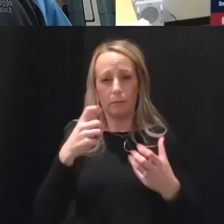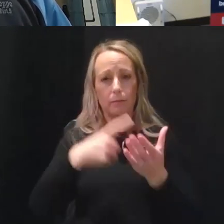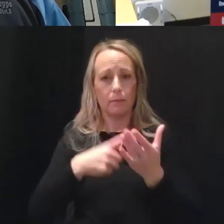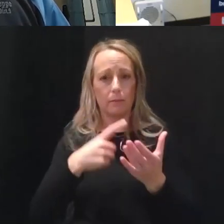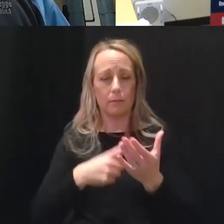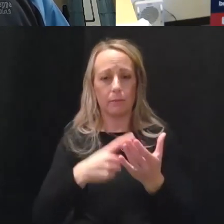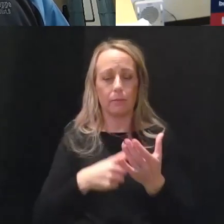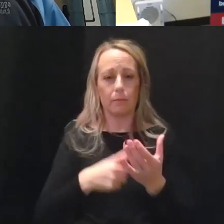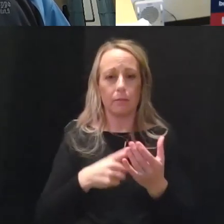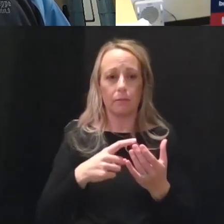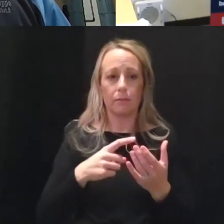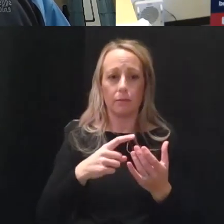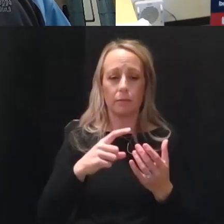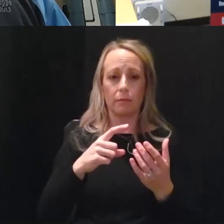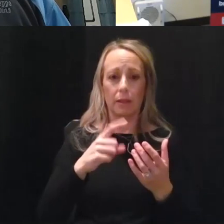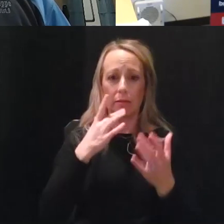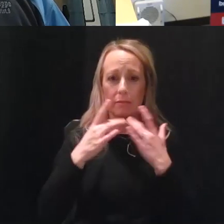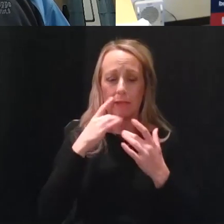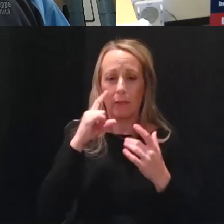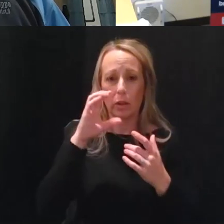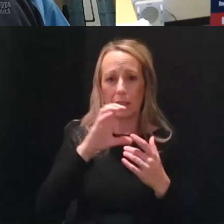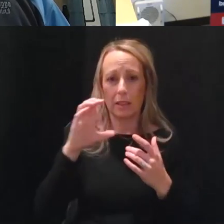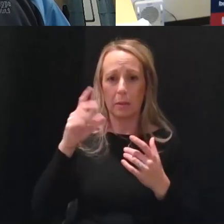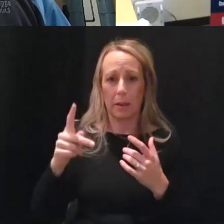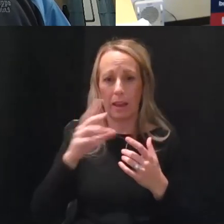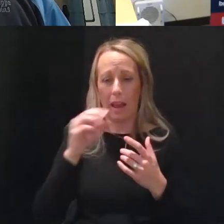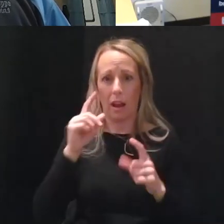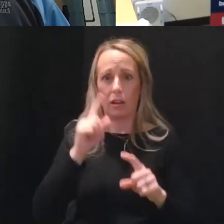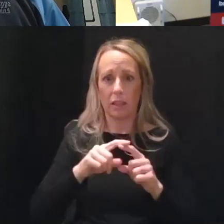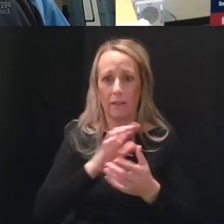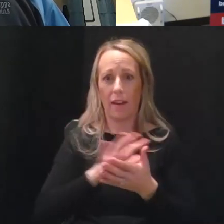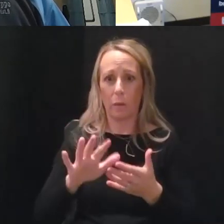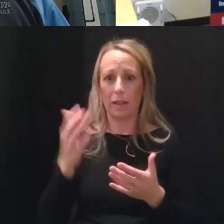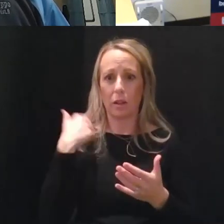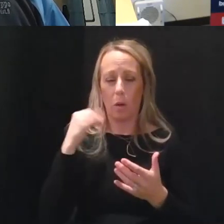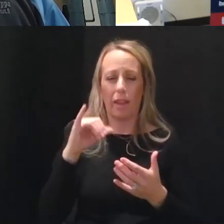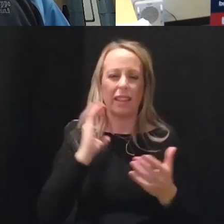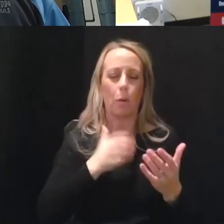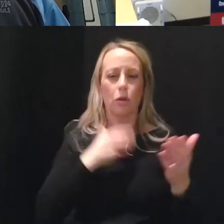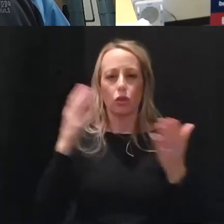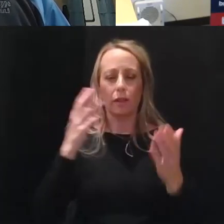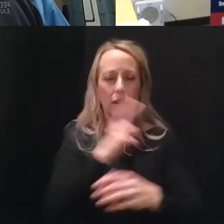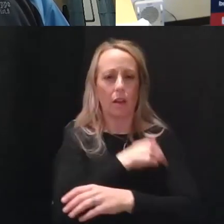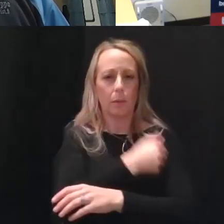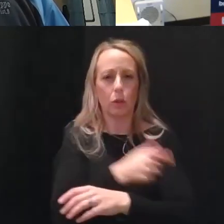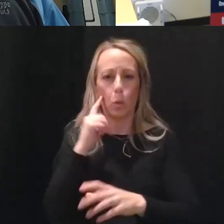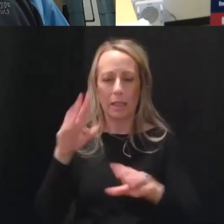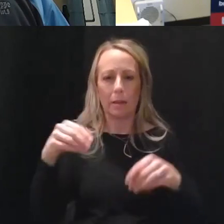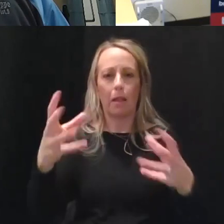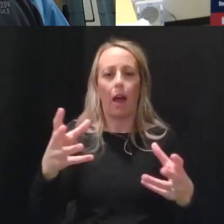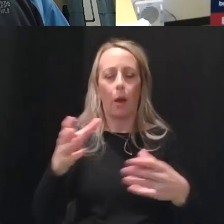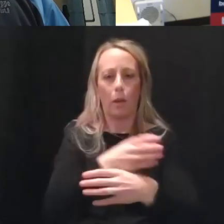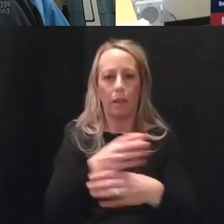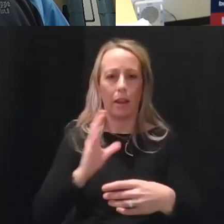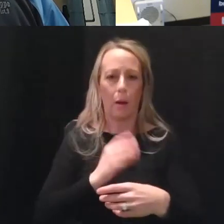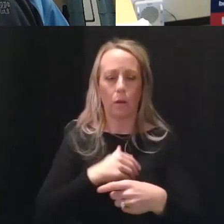for CCP have remained pretty steady until about 5 weeks ago. And those are our service hospitals that we supply within our